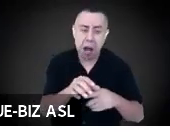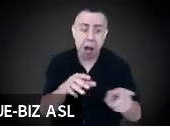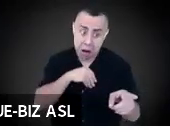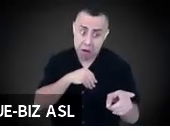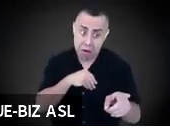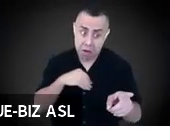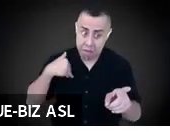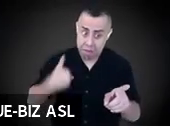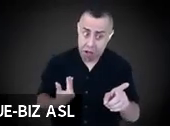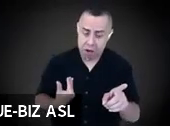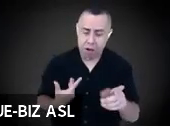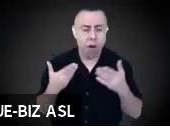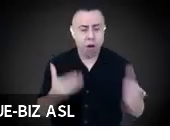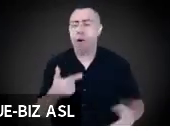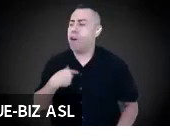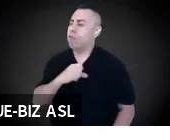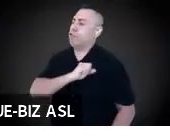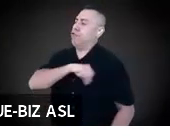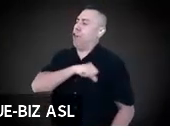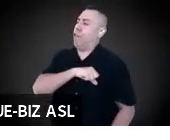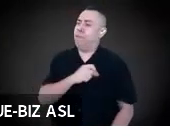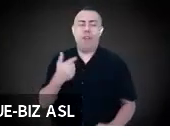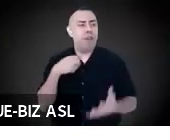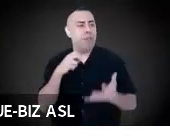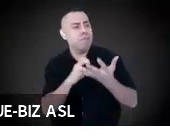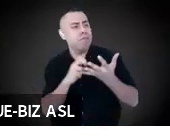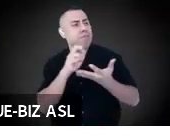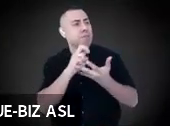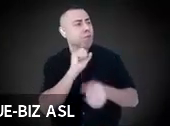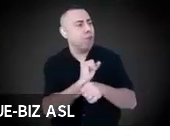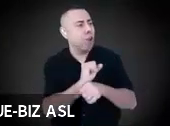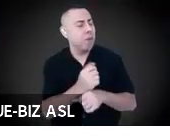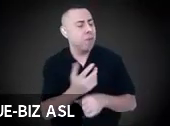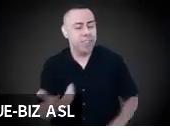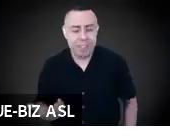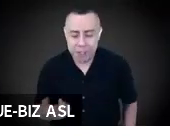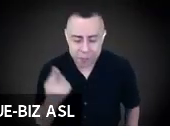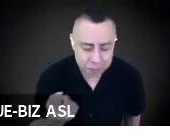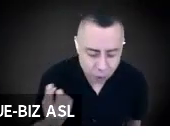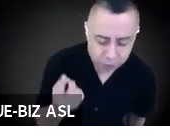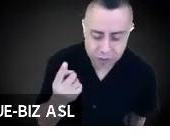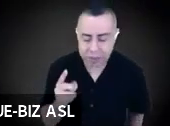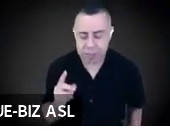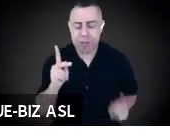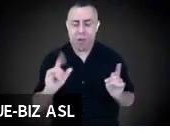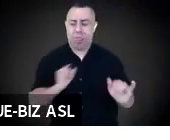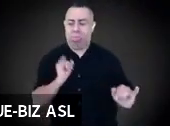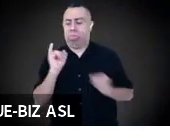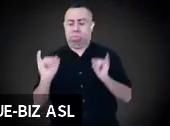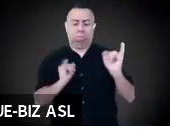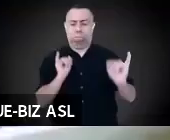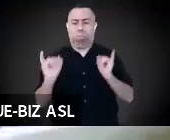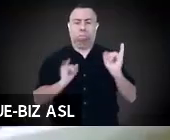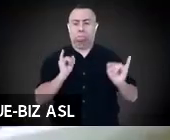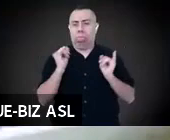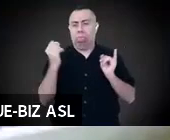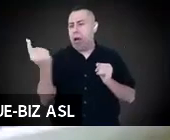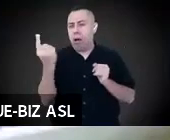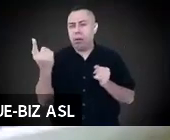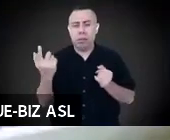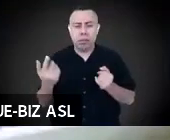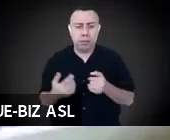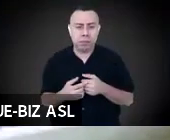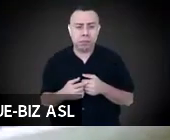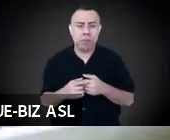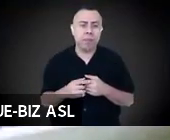be sheriff, or I get to get promoted, or, you know, it's always about me. Right. How they